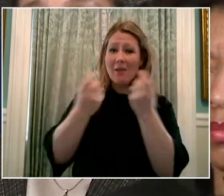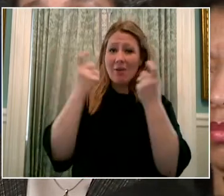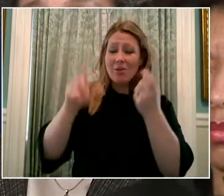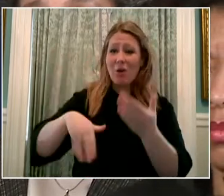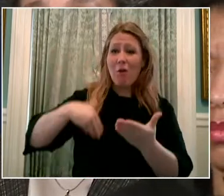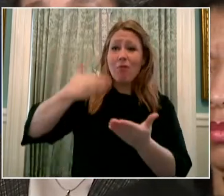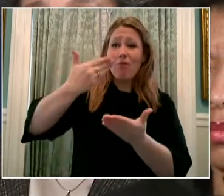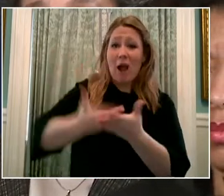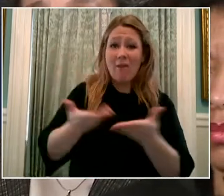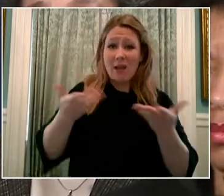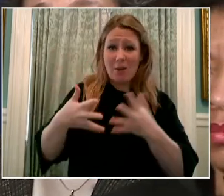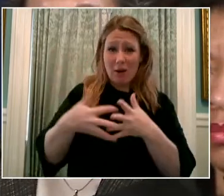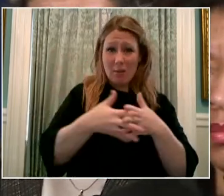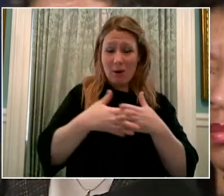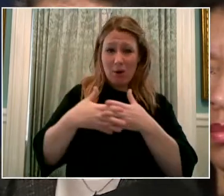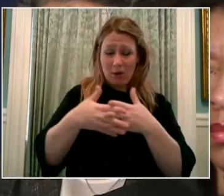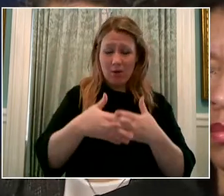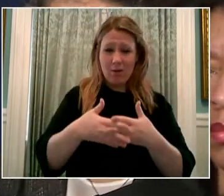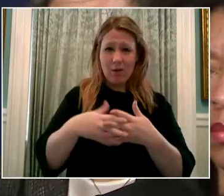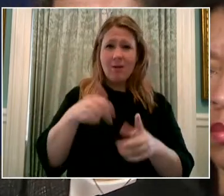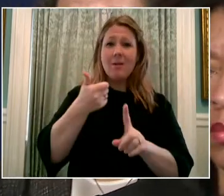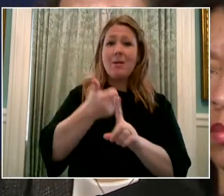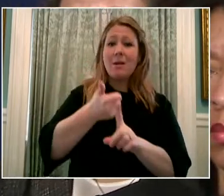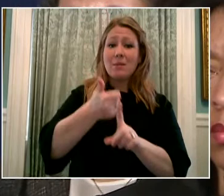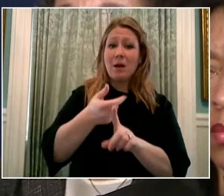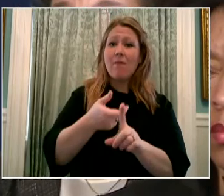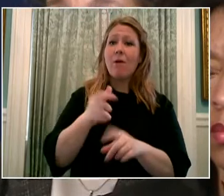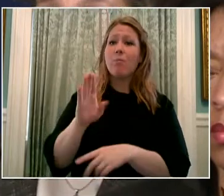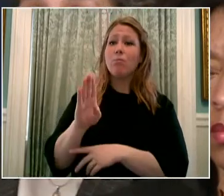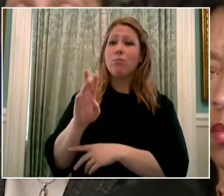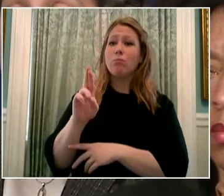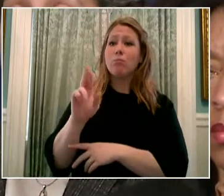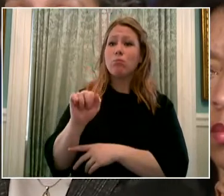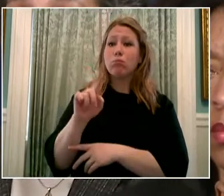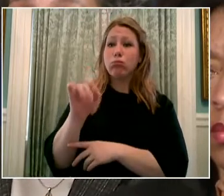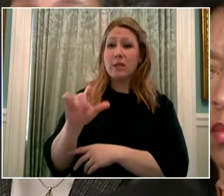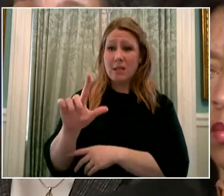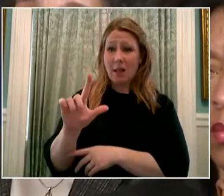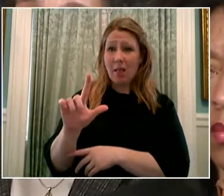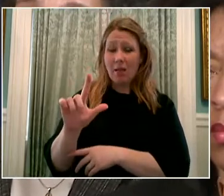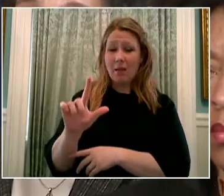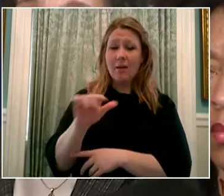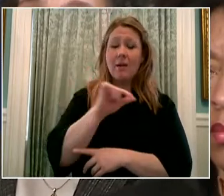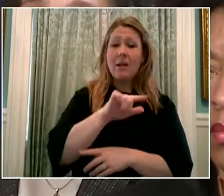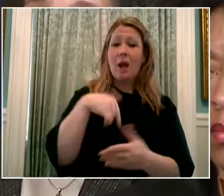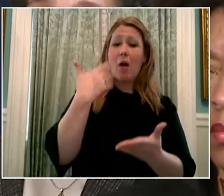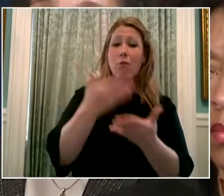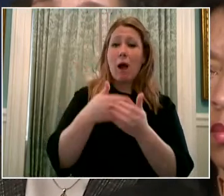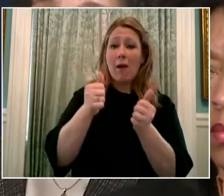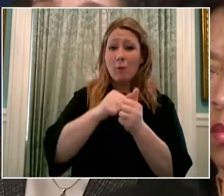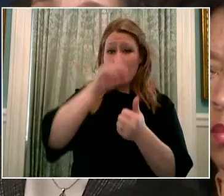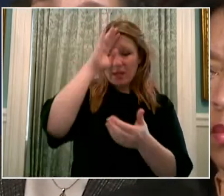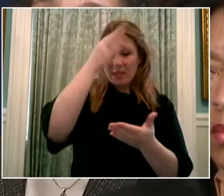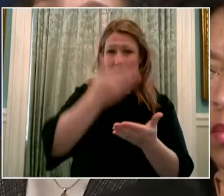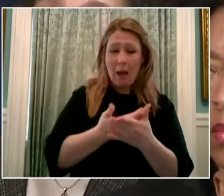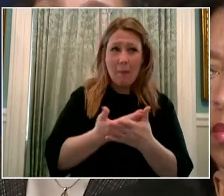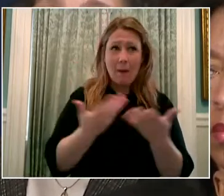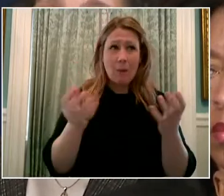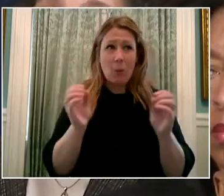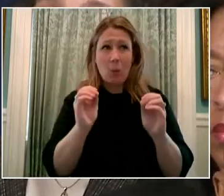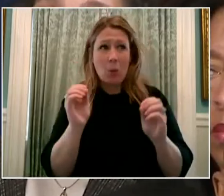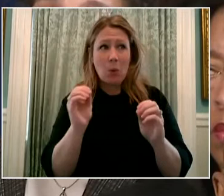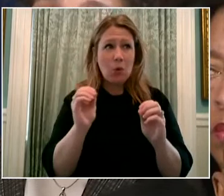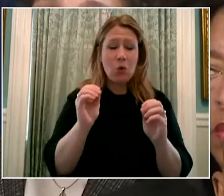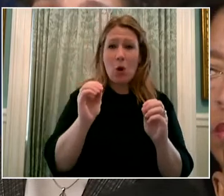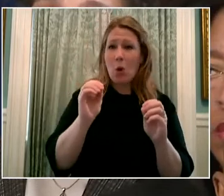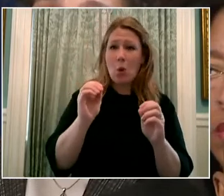didn't know where he was going to stay. He met somebody at Kennedy Airport and was able to find his way. The joy in his eyes was when he said